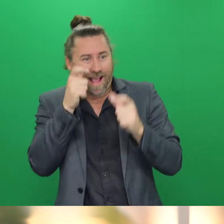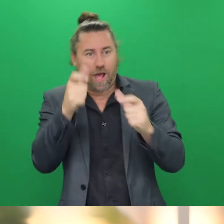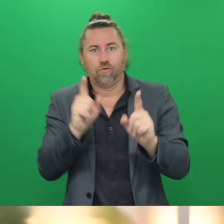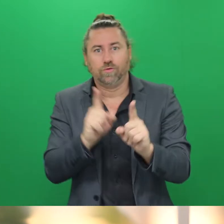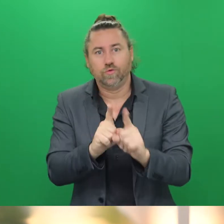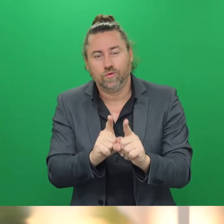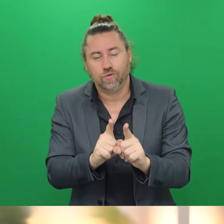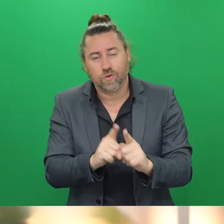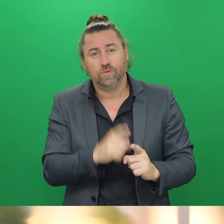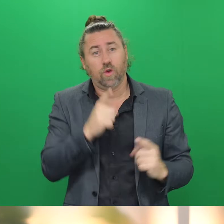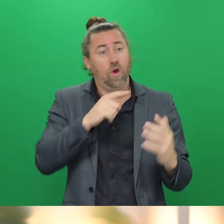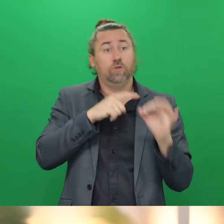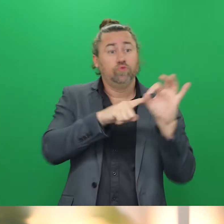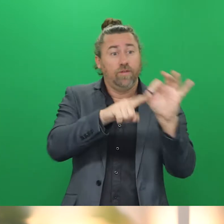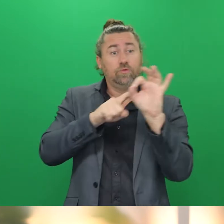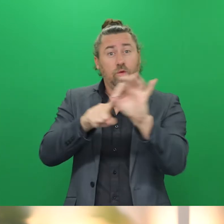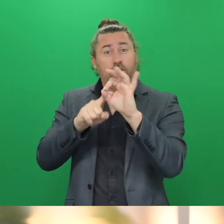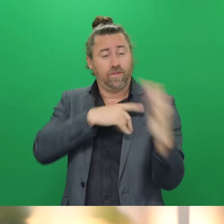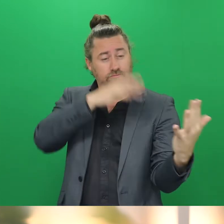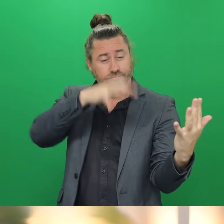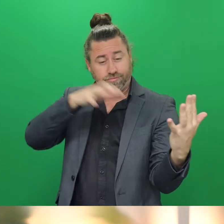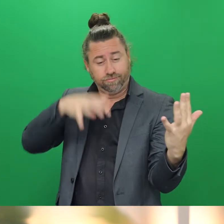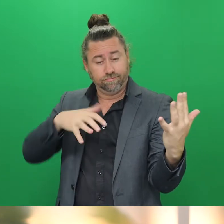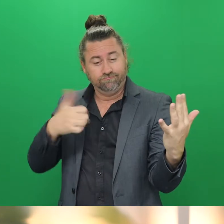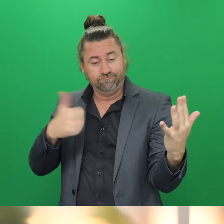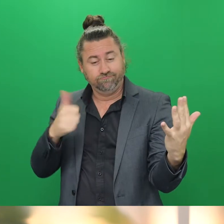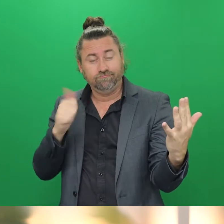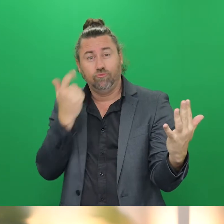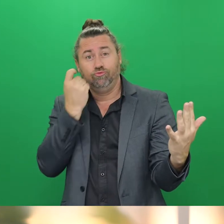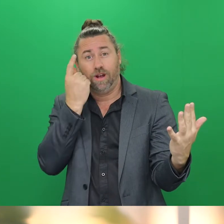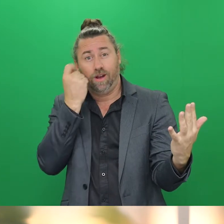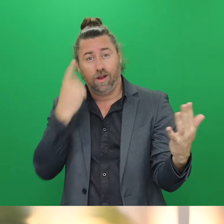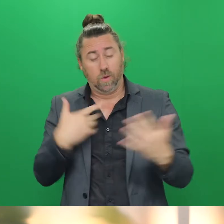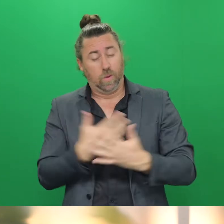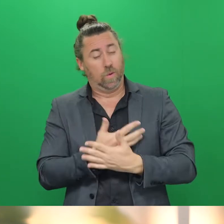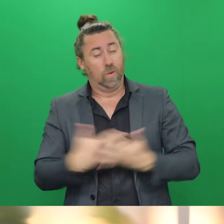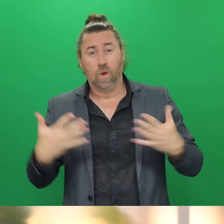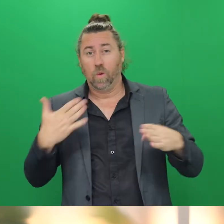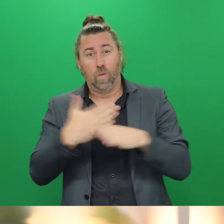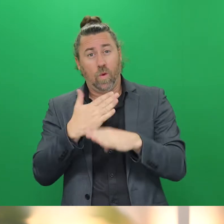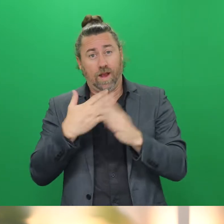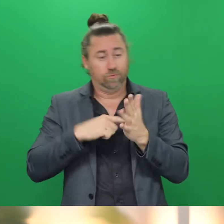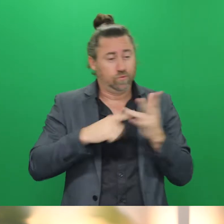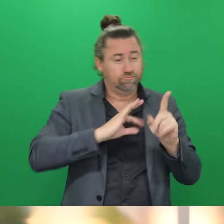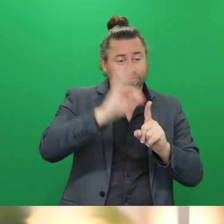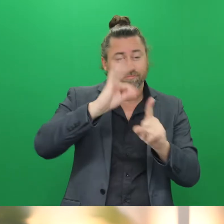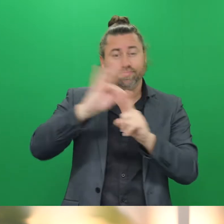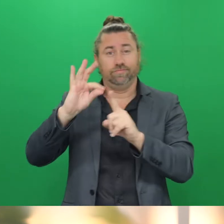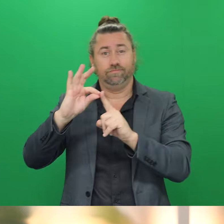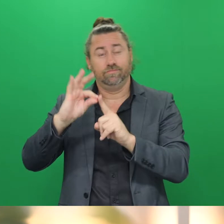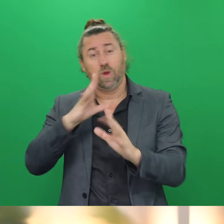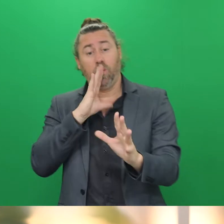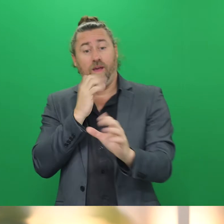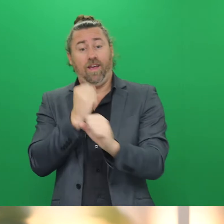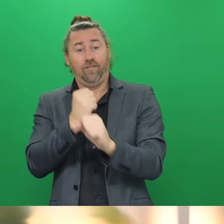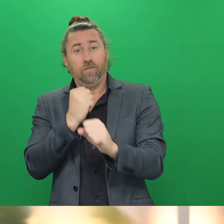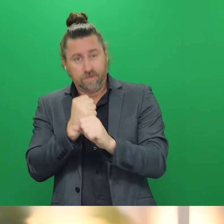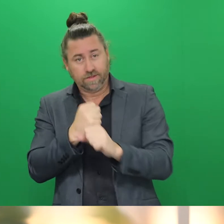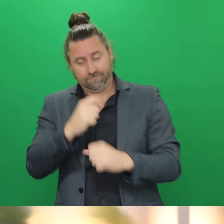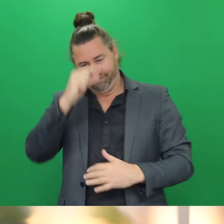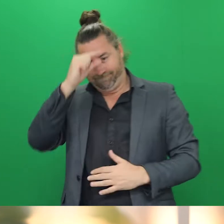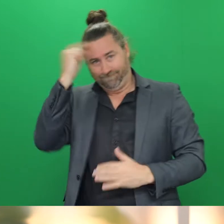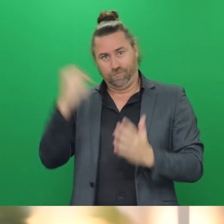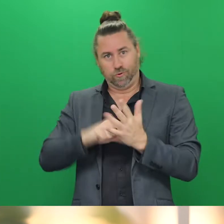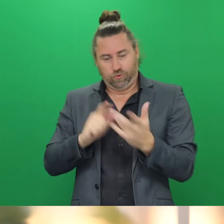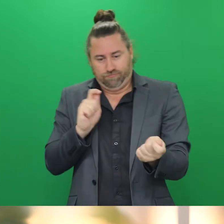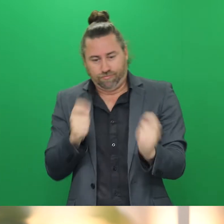this survey emphasise that we certainly have more work to do. The government is committed to implementing ongoing system reforms to